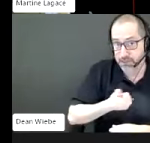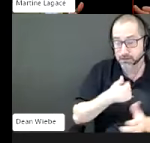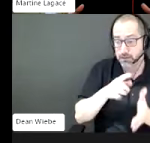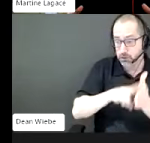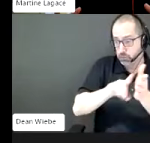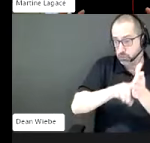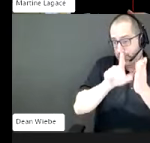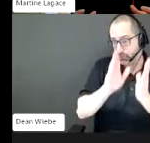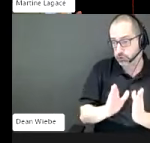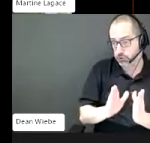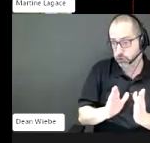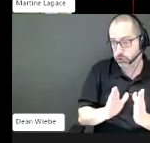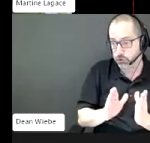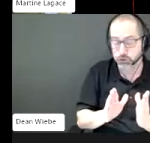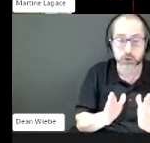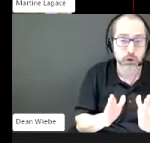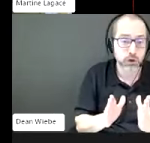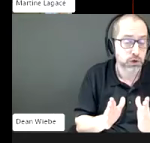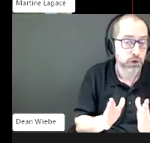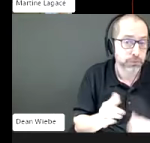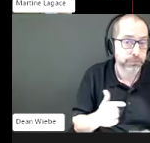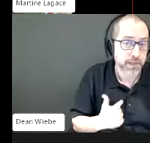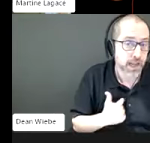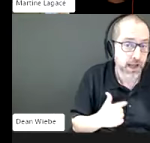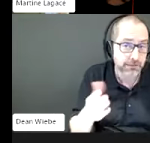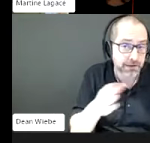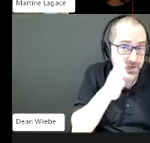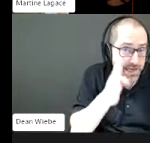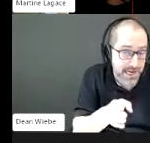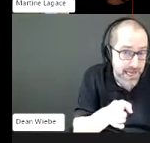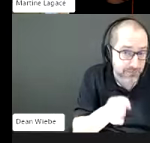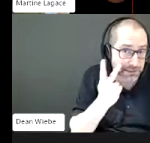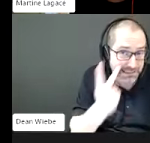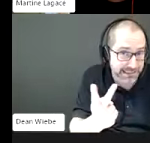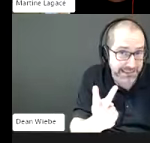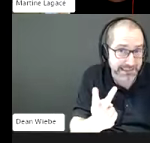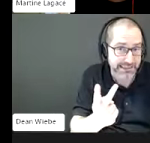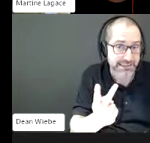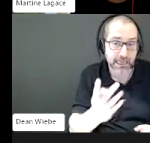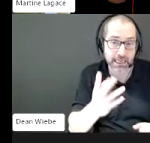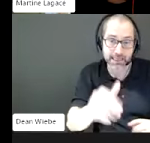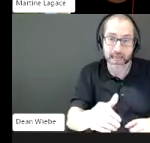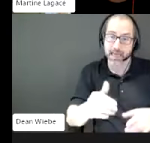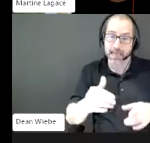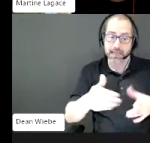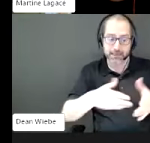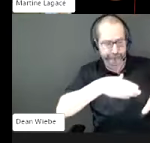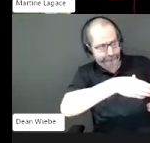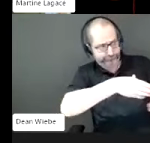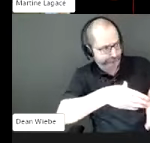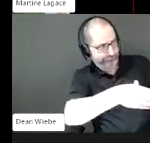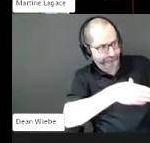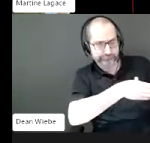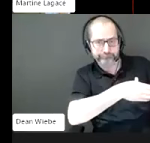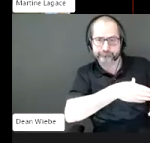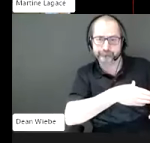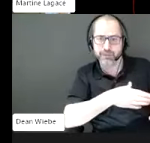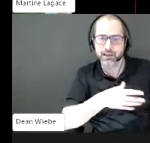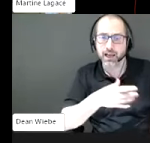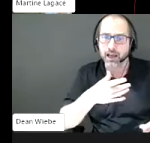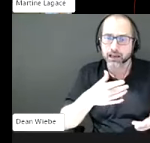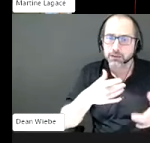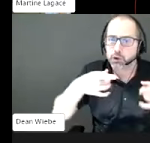had never seen the use of ageism so much than during the pandemic, which is kind of good news